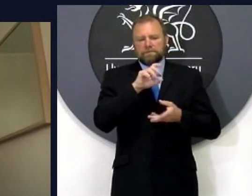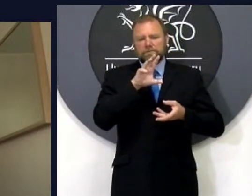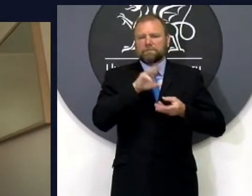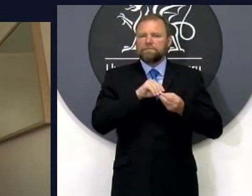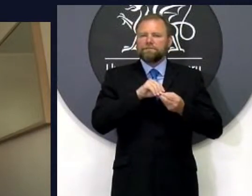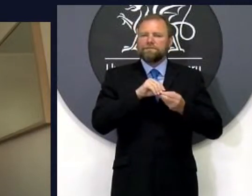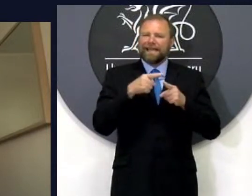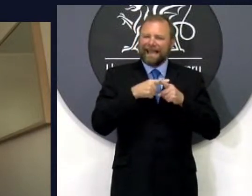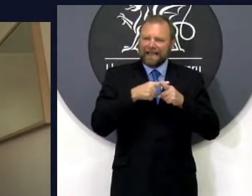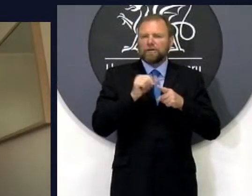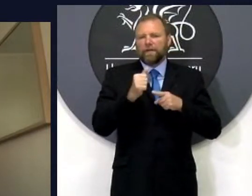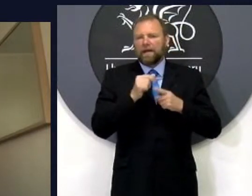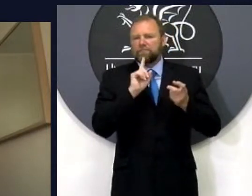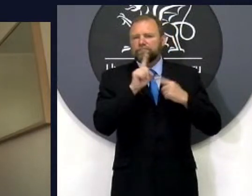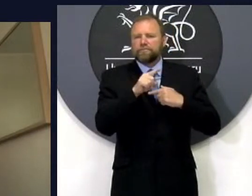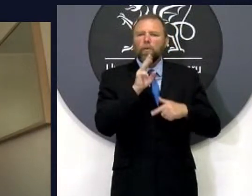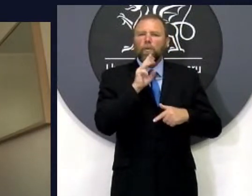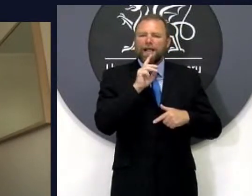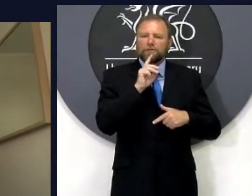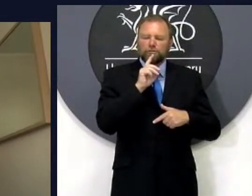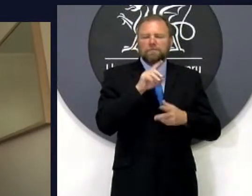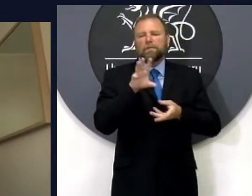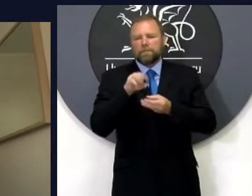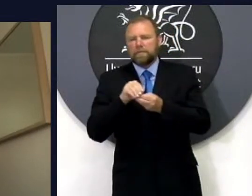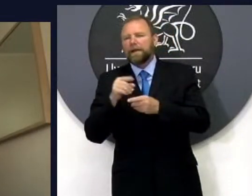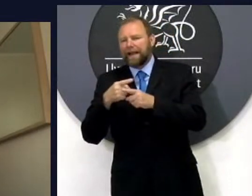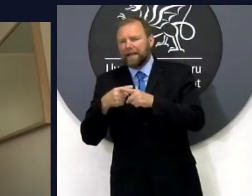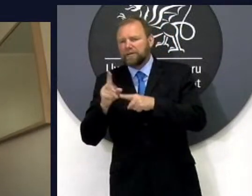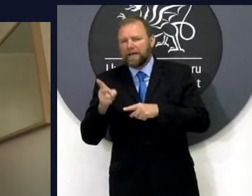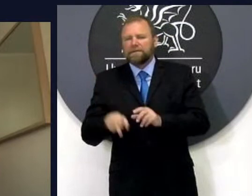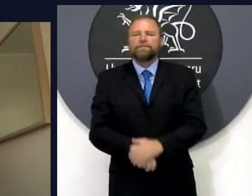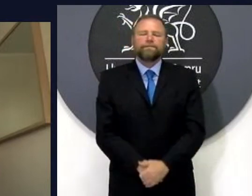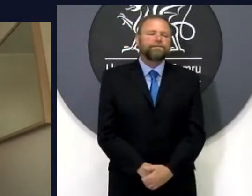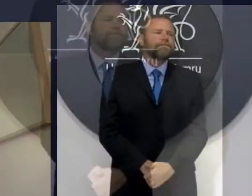un modd dros y misoedd nesaf?